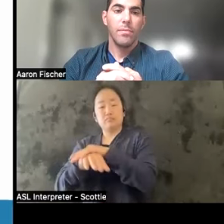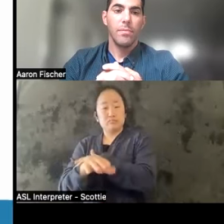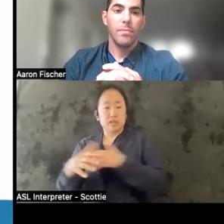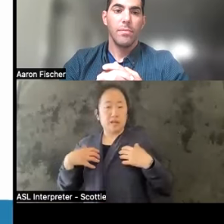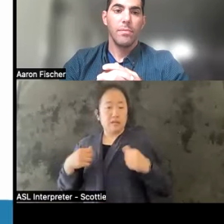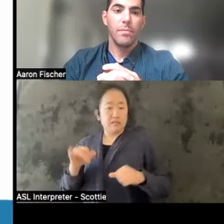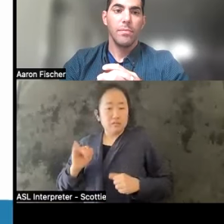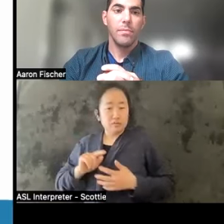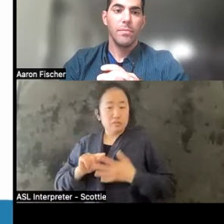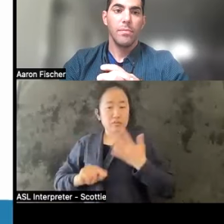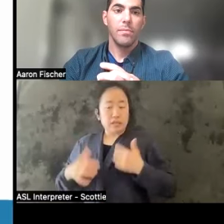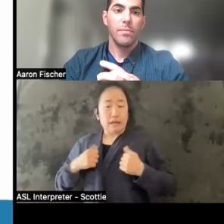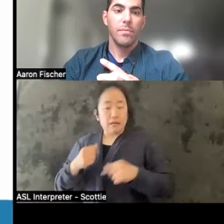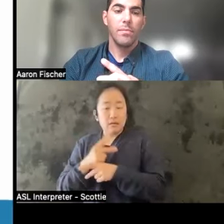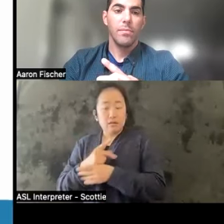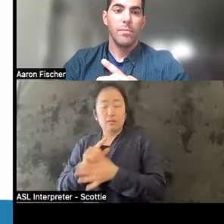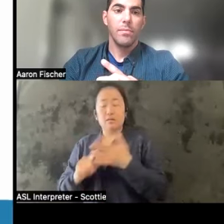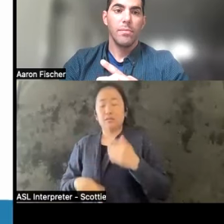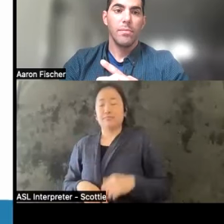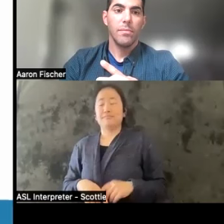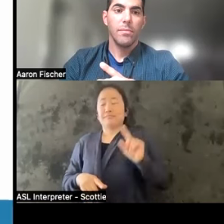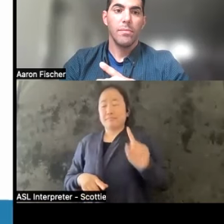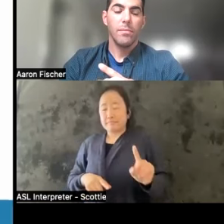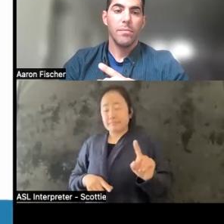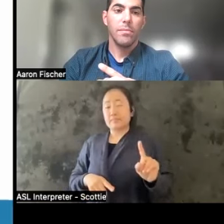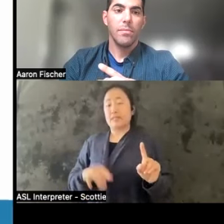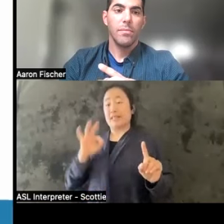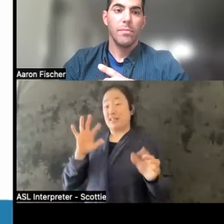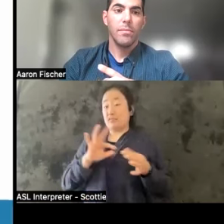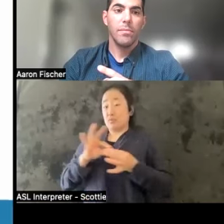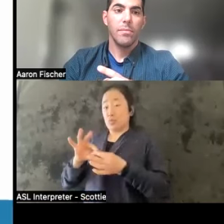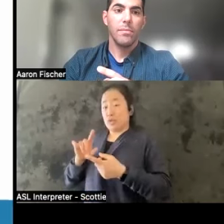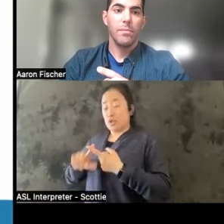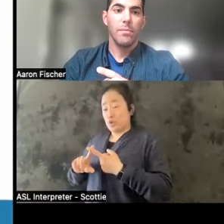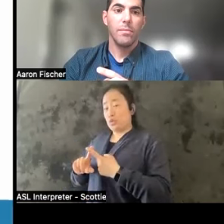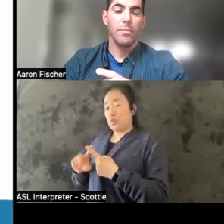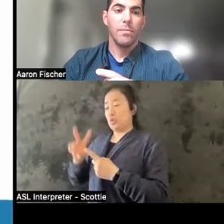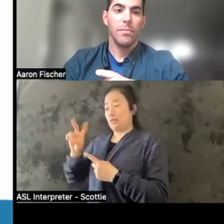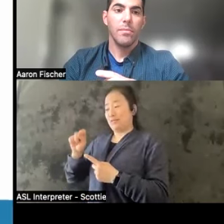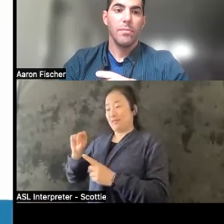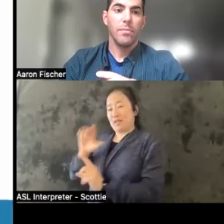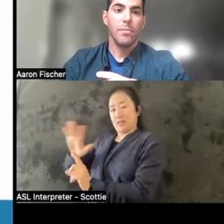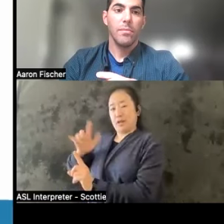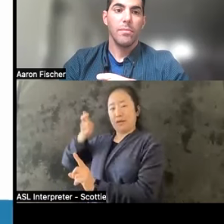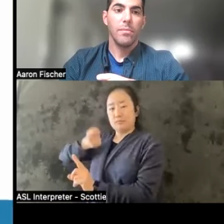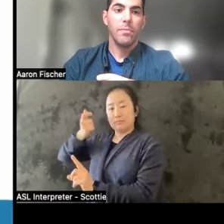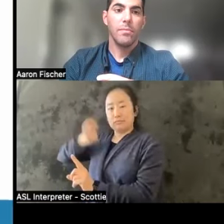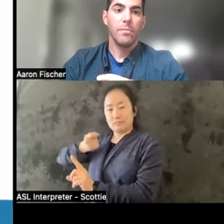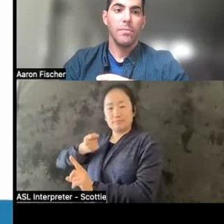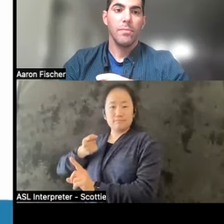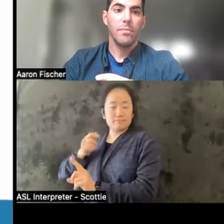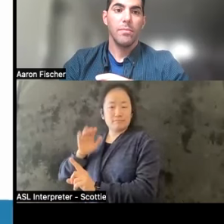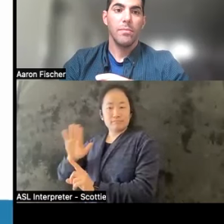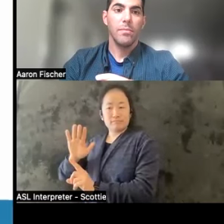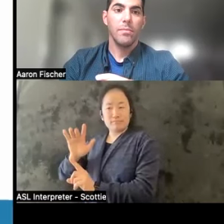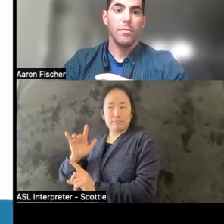Unless the issue involves maybe the benefits afforded to the veteran by the nature of their status as a